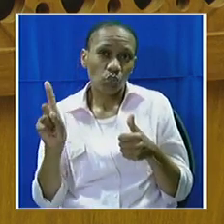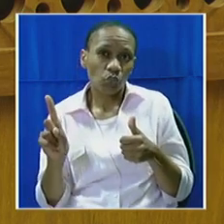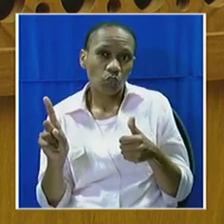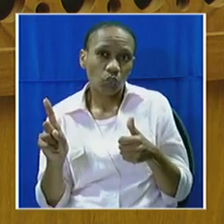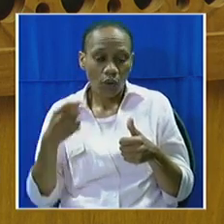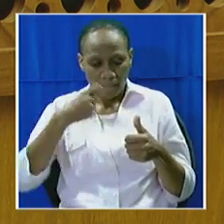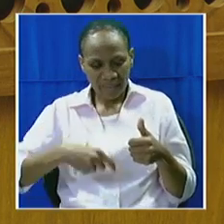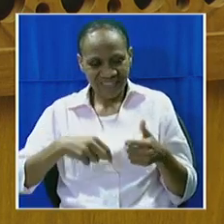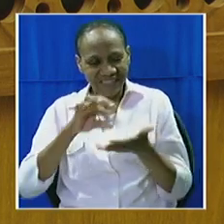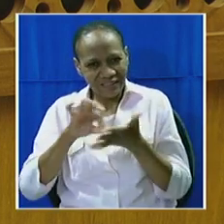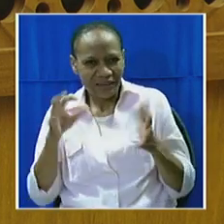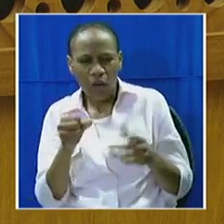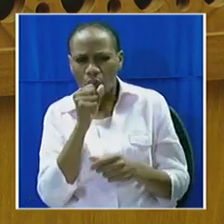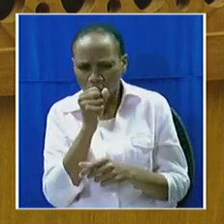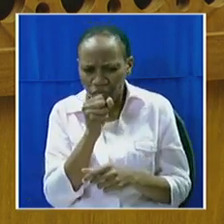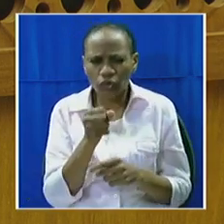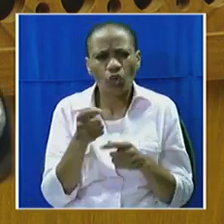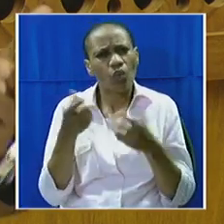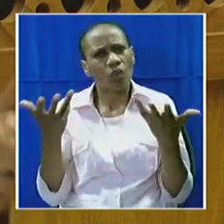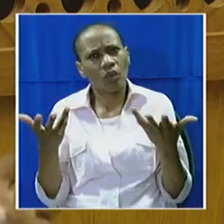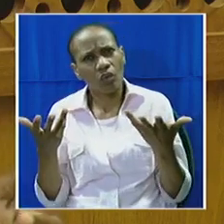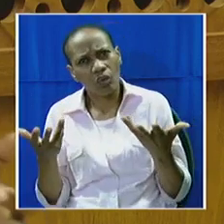personal hygiene, coughing, controlling